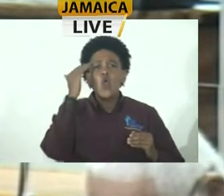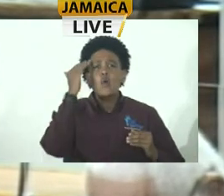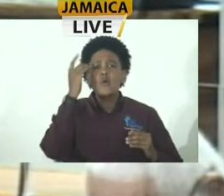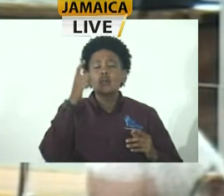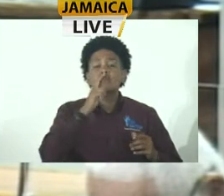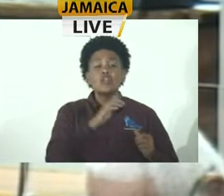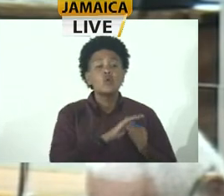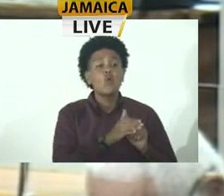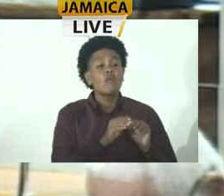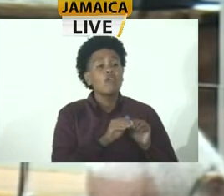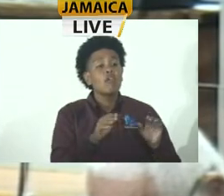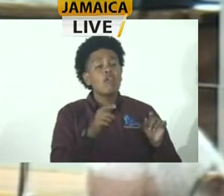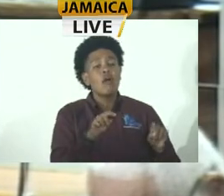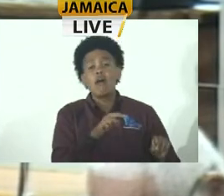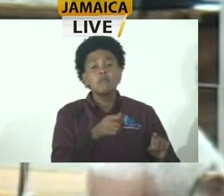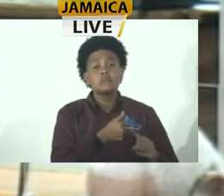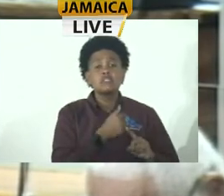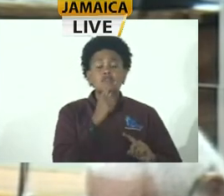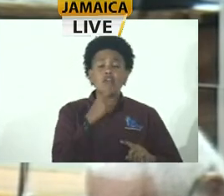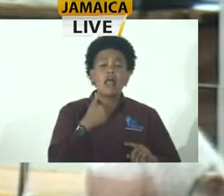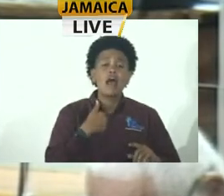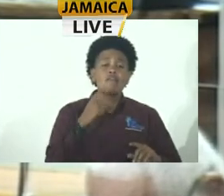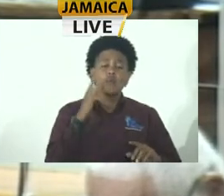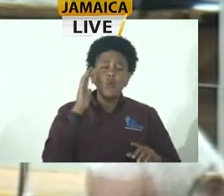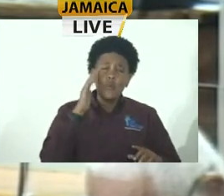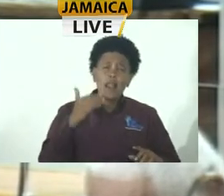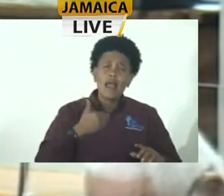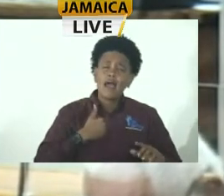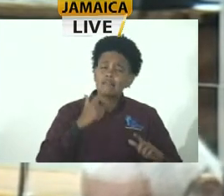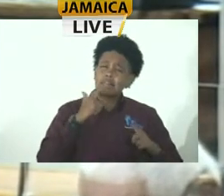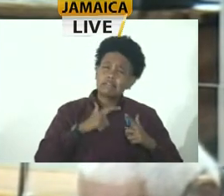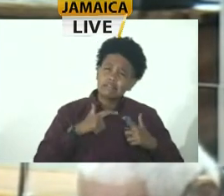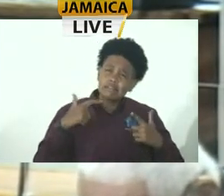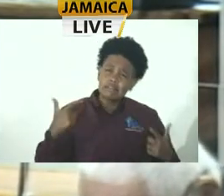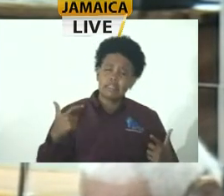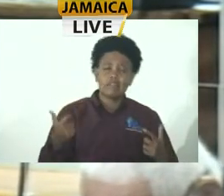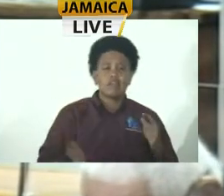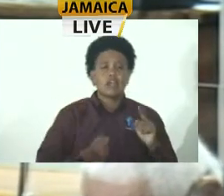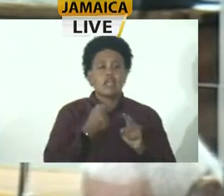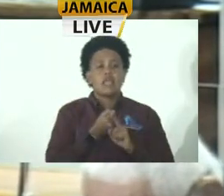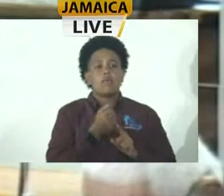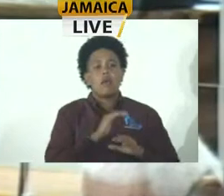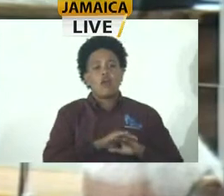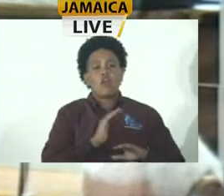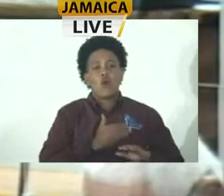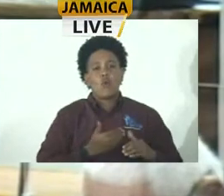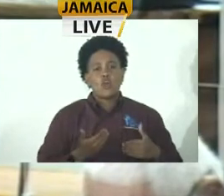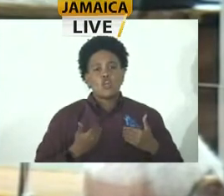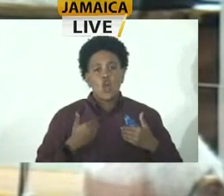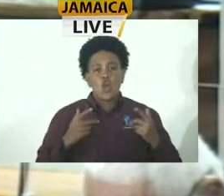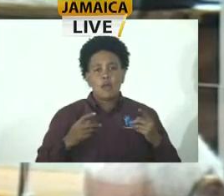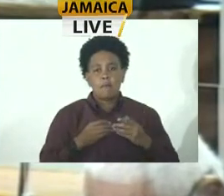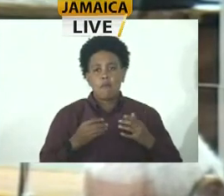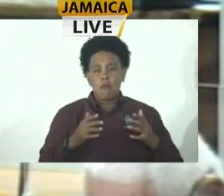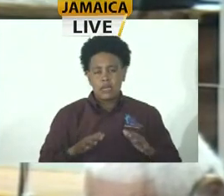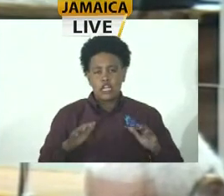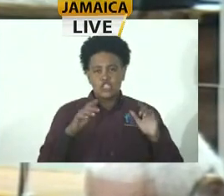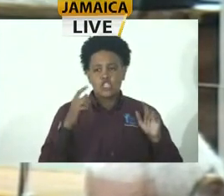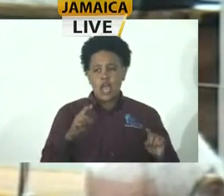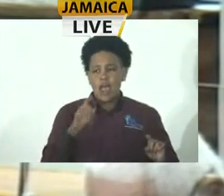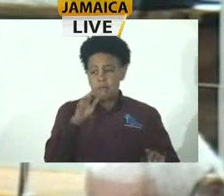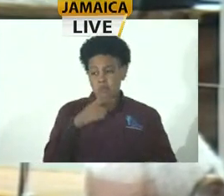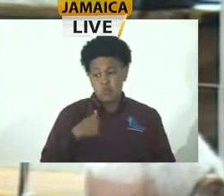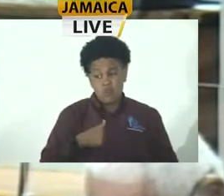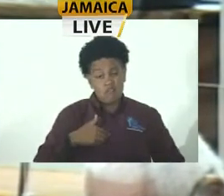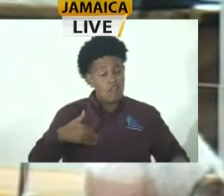covid pandemic has had and will have a significant impact on our young population we have